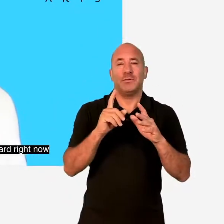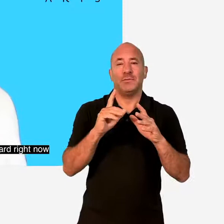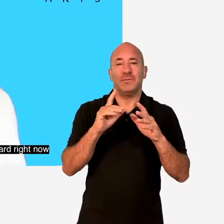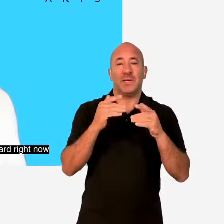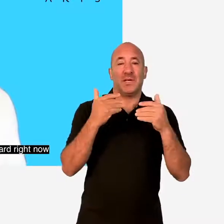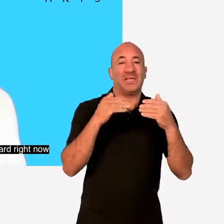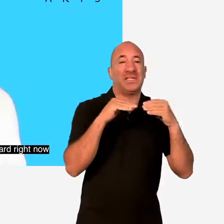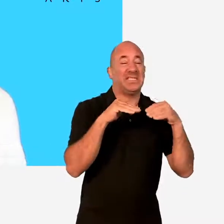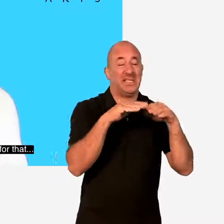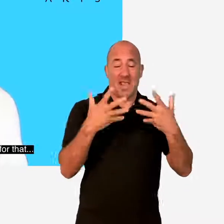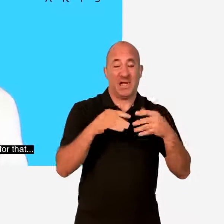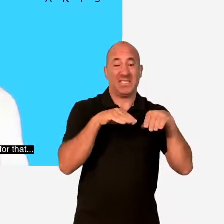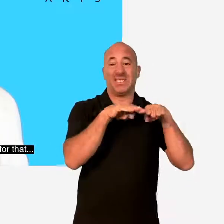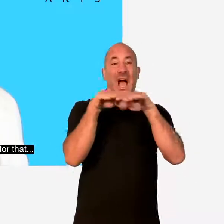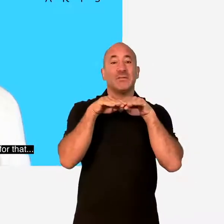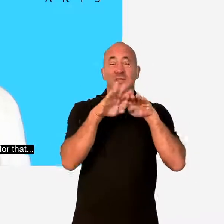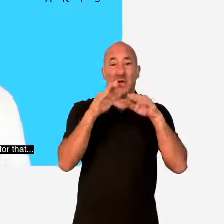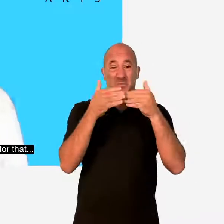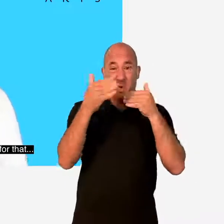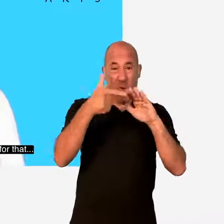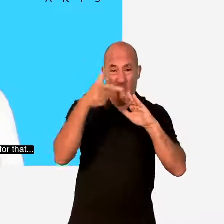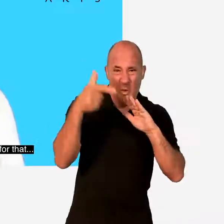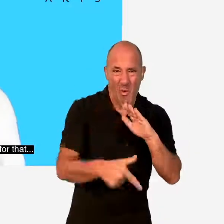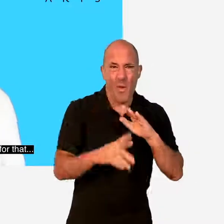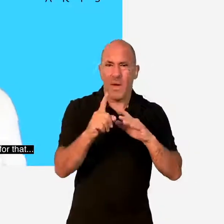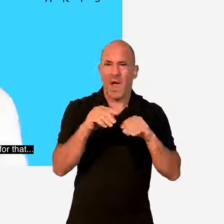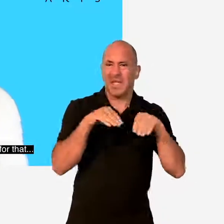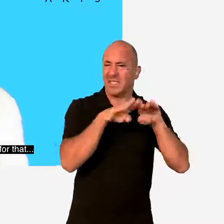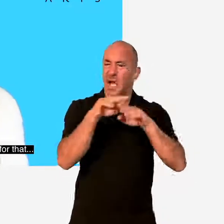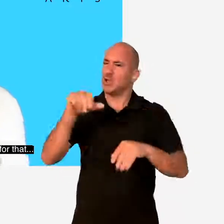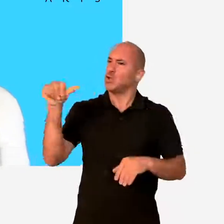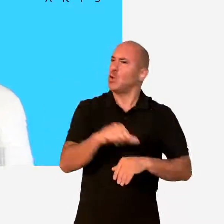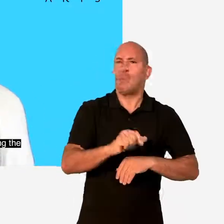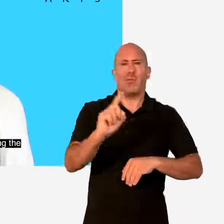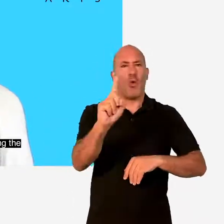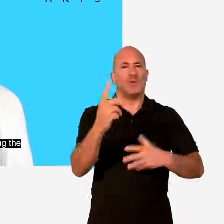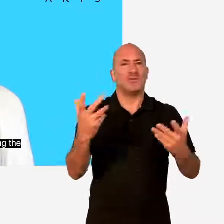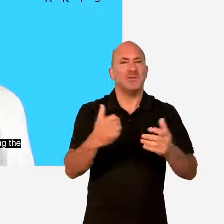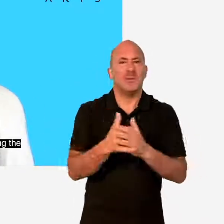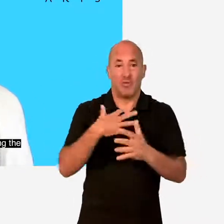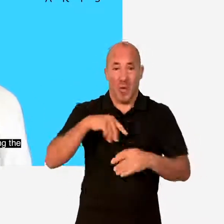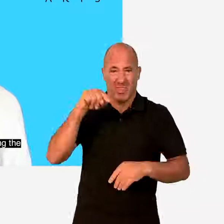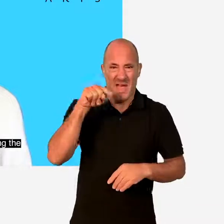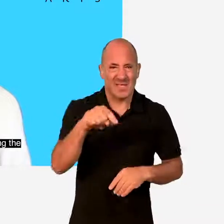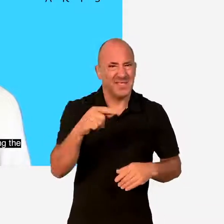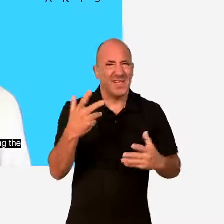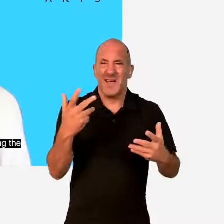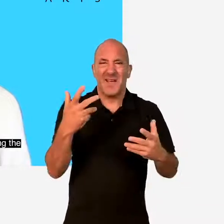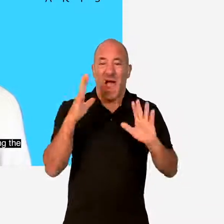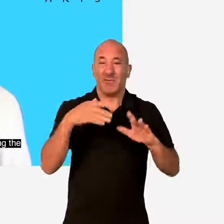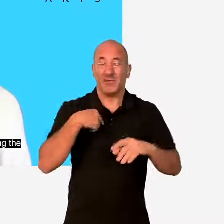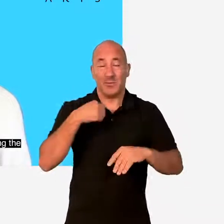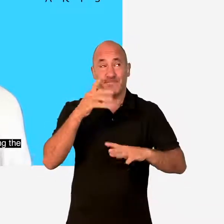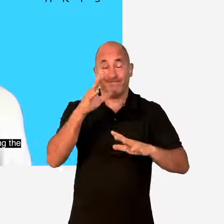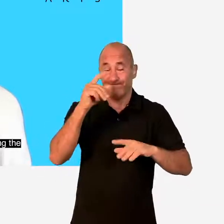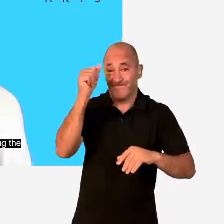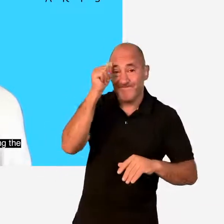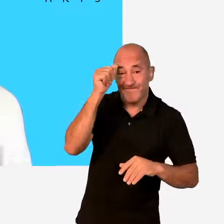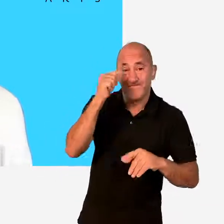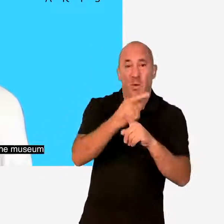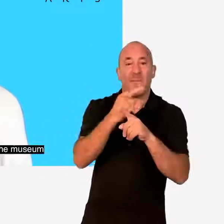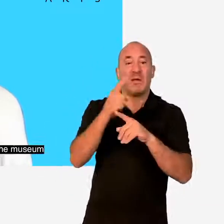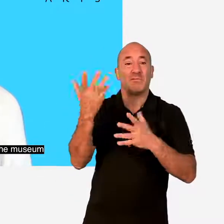considered standard right now, but is what should be the standard, to ask for that. I can't do that without also acknowledging the way